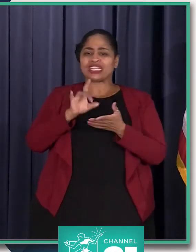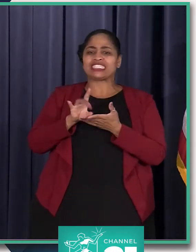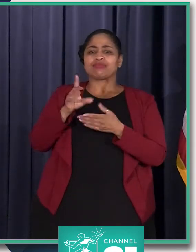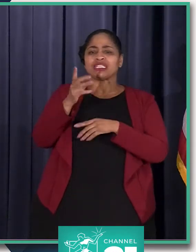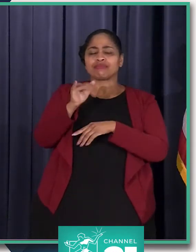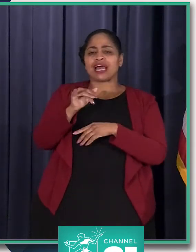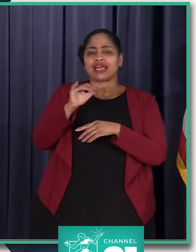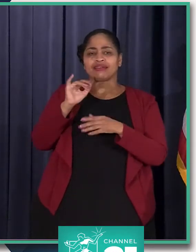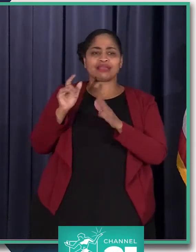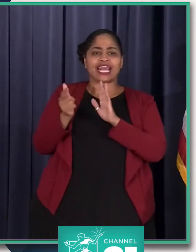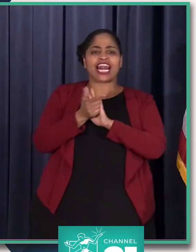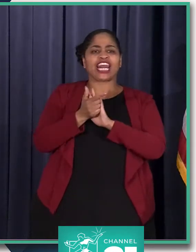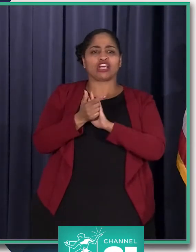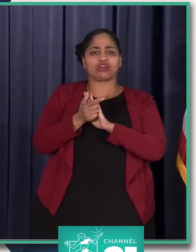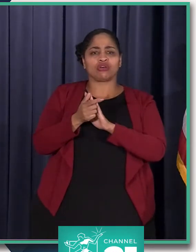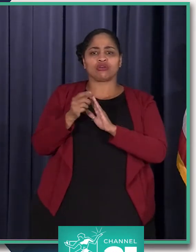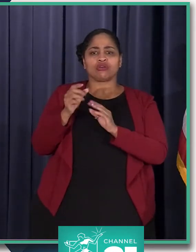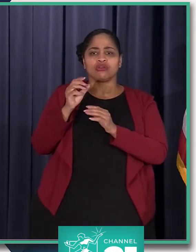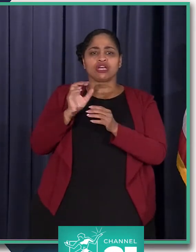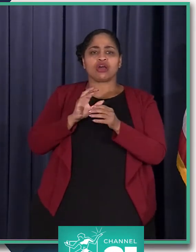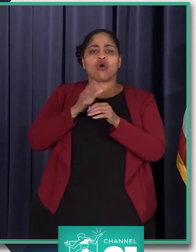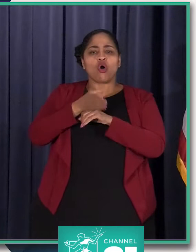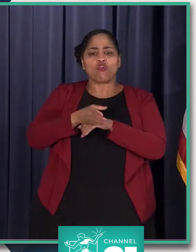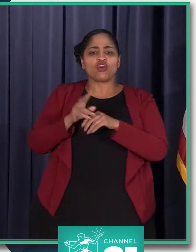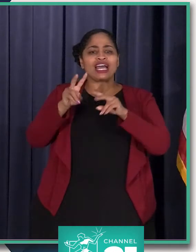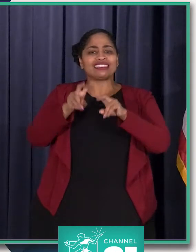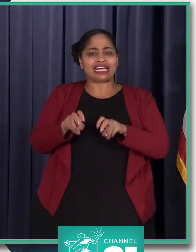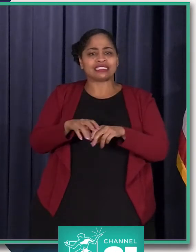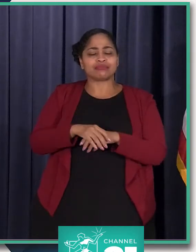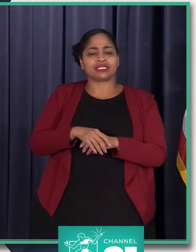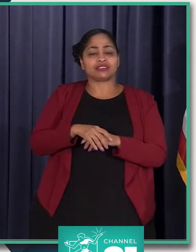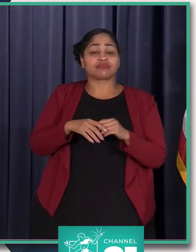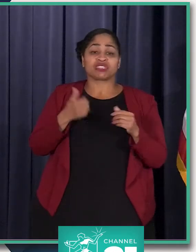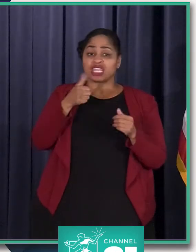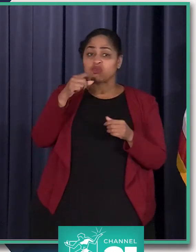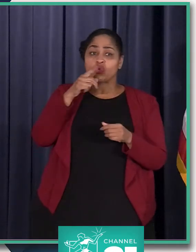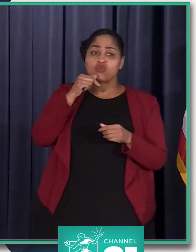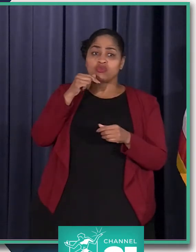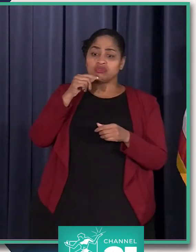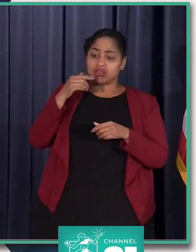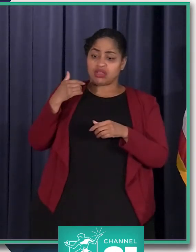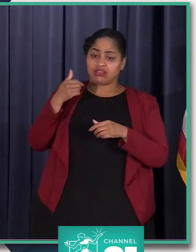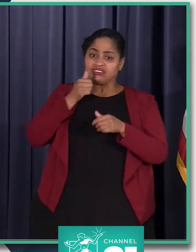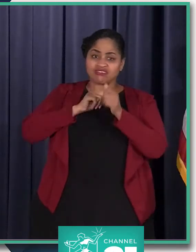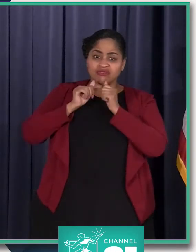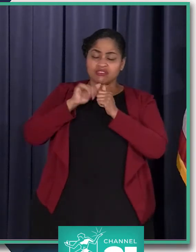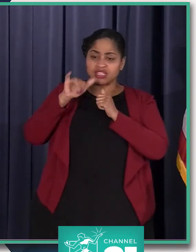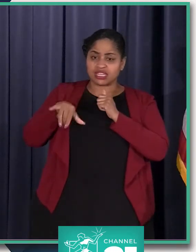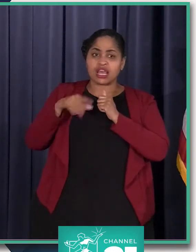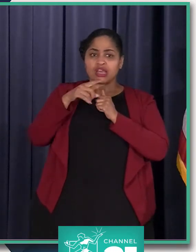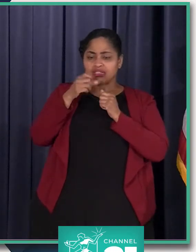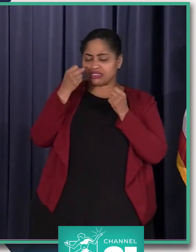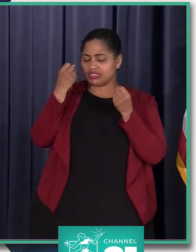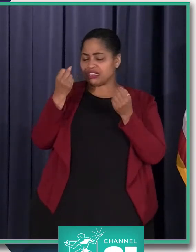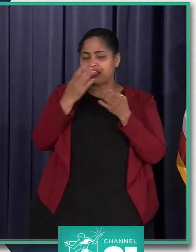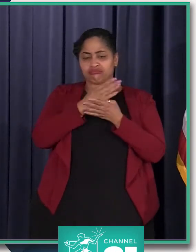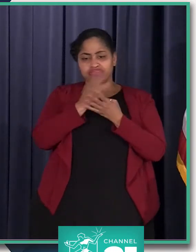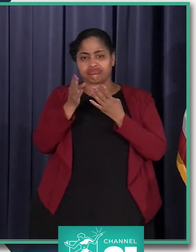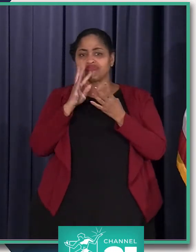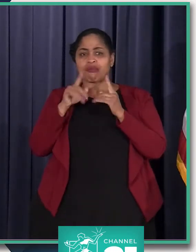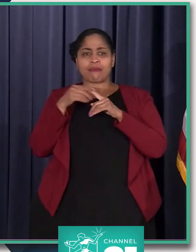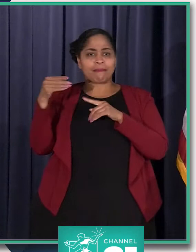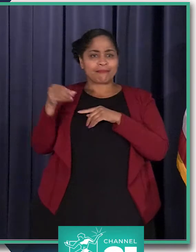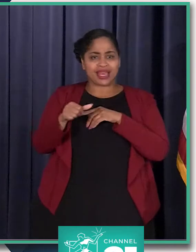Again, so anybody who dealt with the overassessment issue, there are a whole range of programs in that. We could talk about PAYS and all the